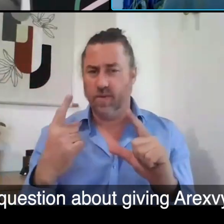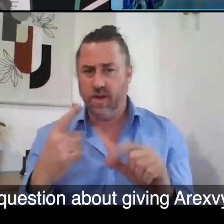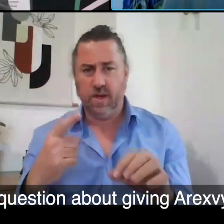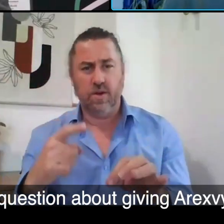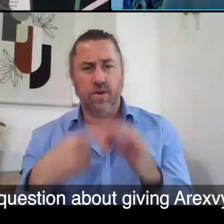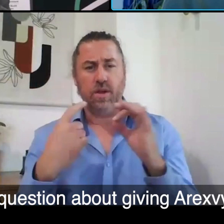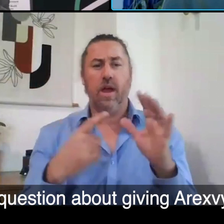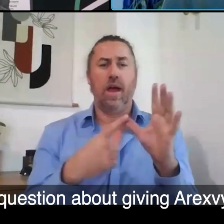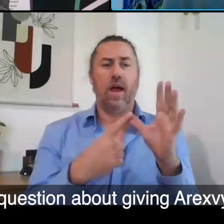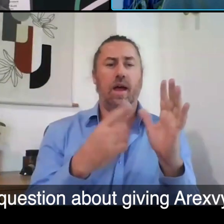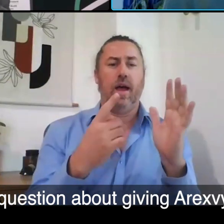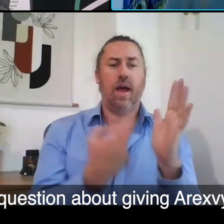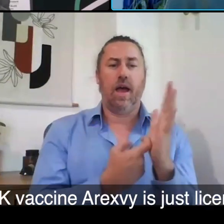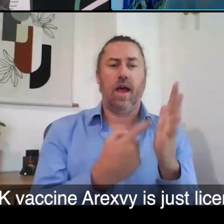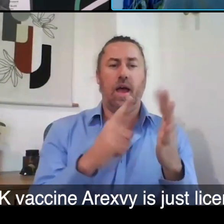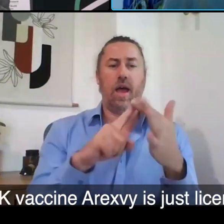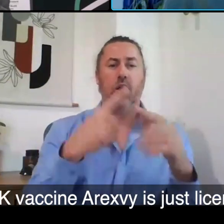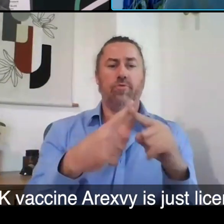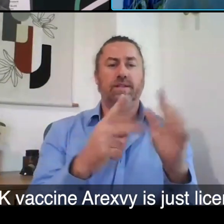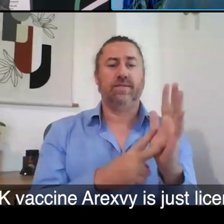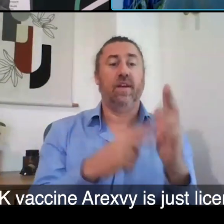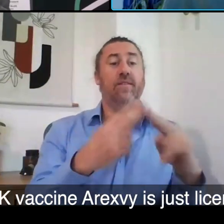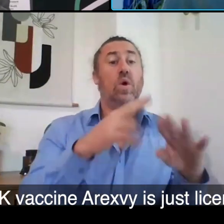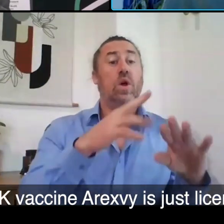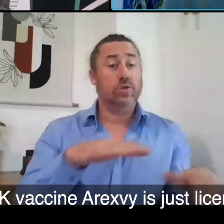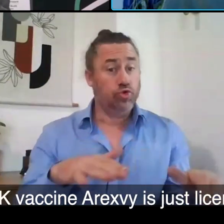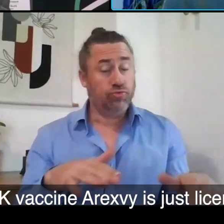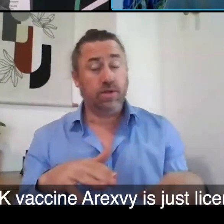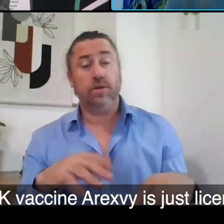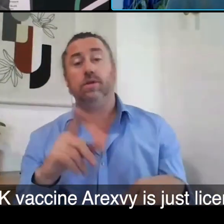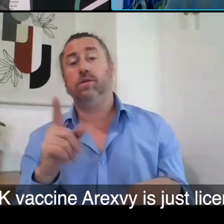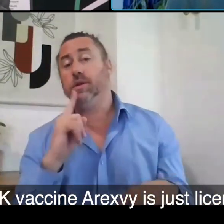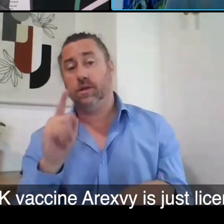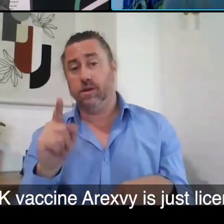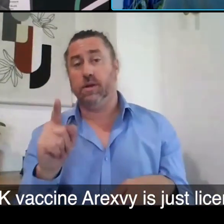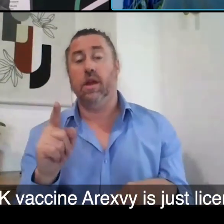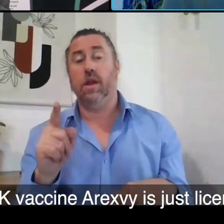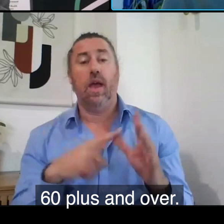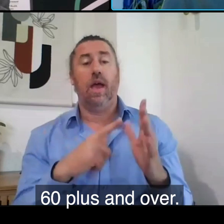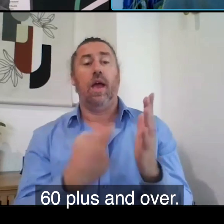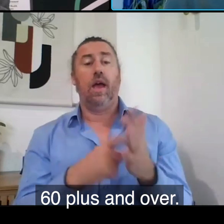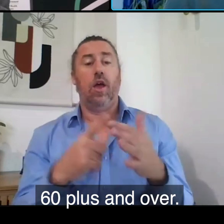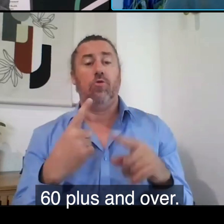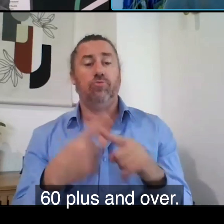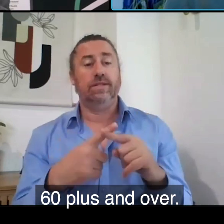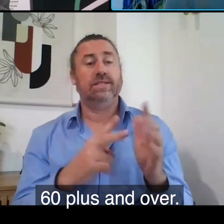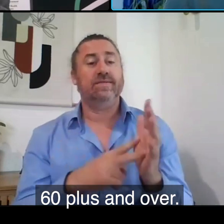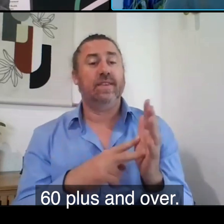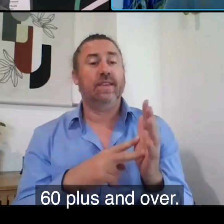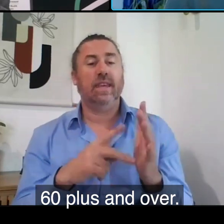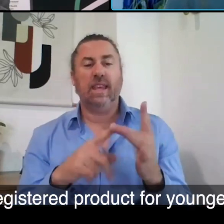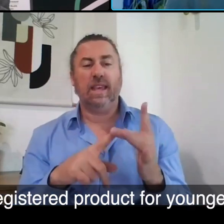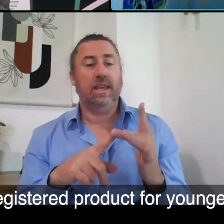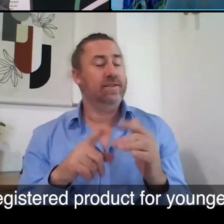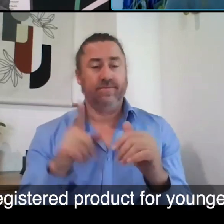giving Arexvy to children. This GSK vaccine Arexvy is just licensed for 60 plus